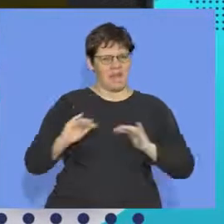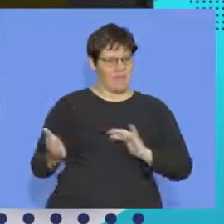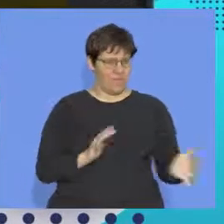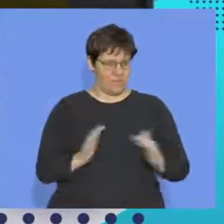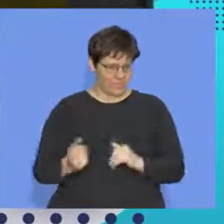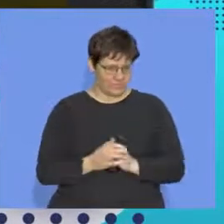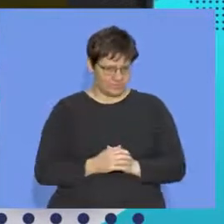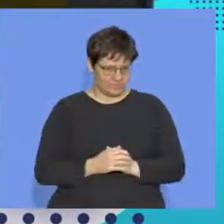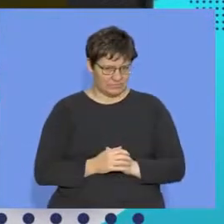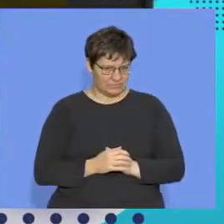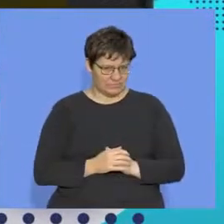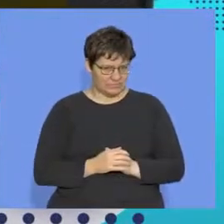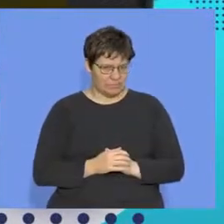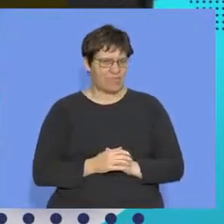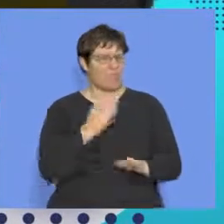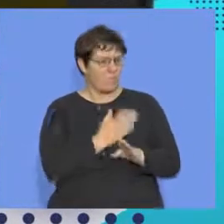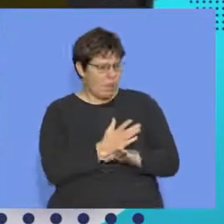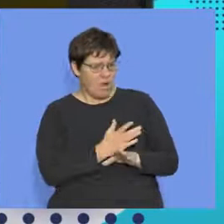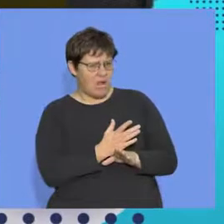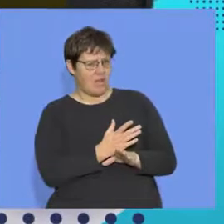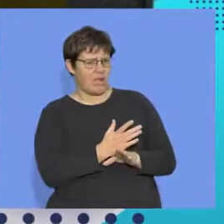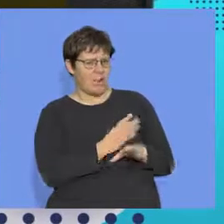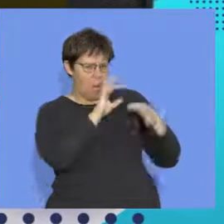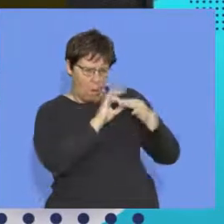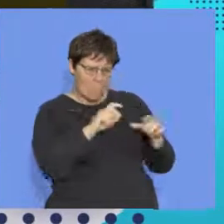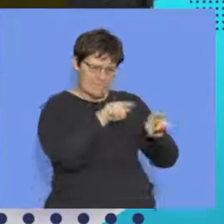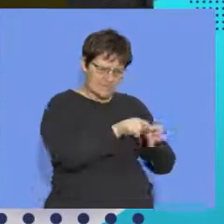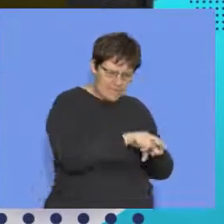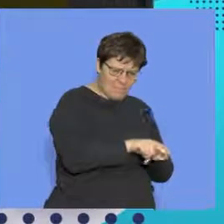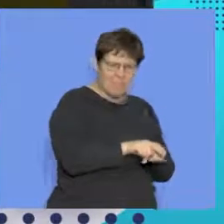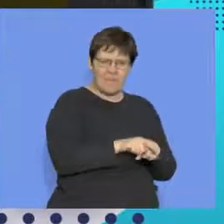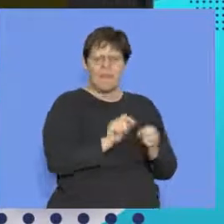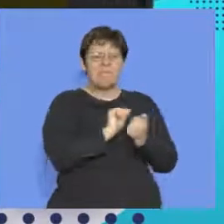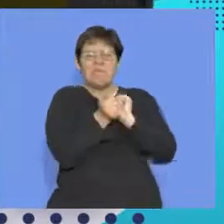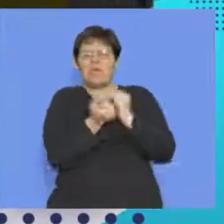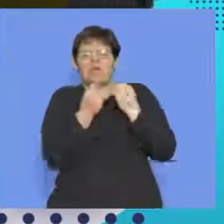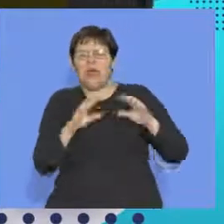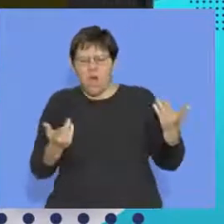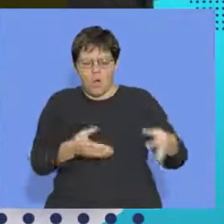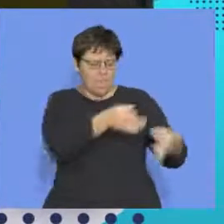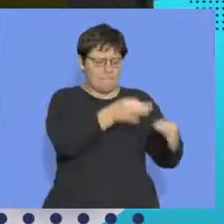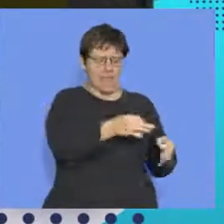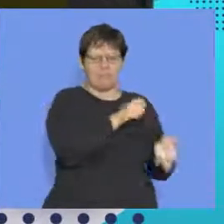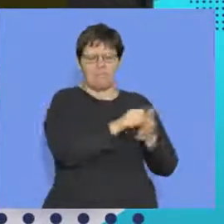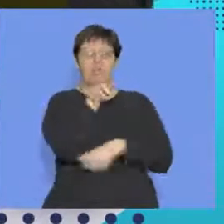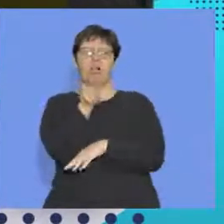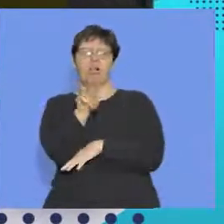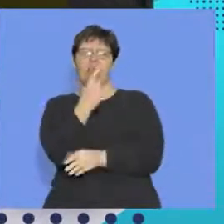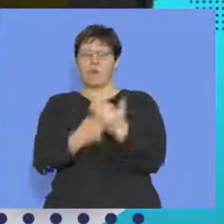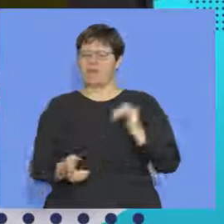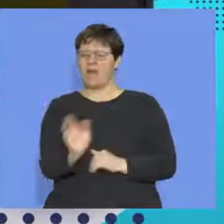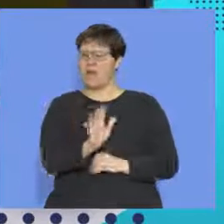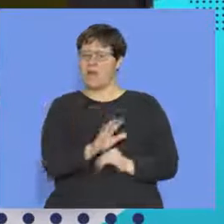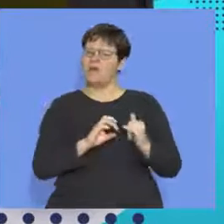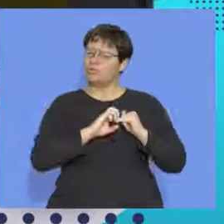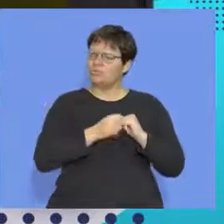you to work hard at home. And how you do your mathematics, you do your mathematics with a pen and paper. You don't just observe, and